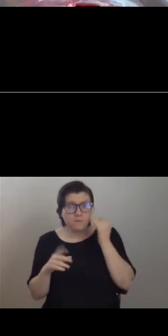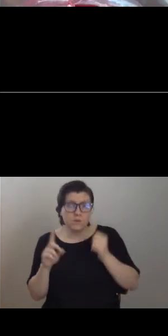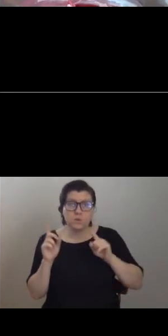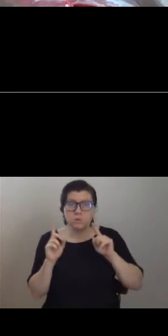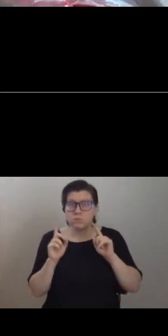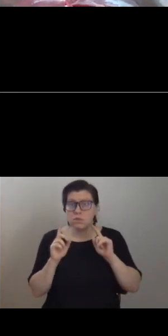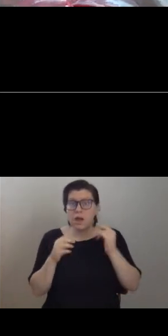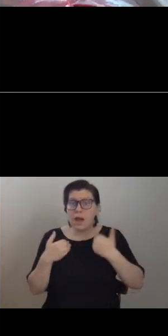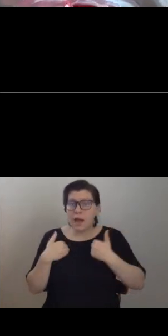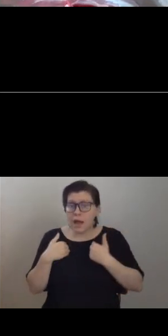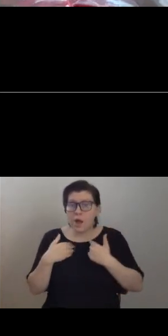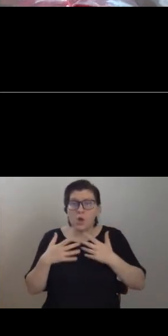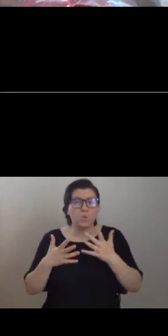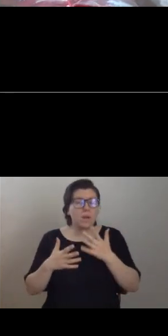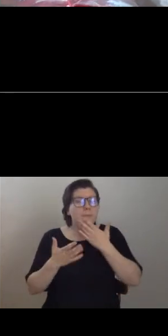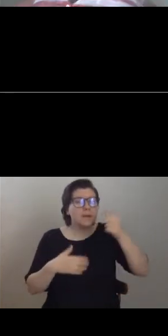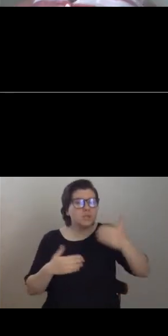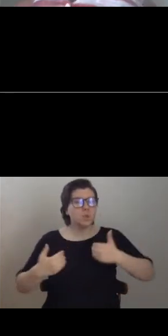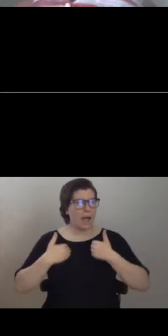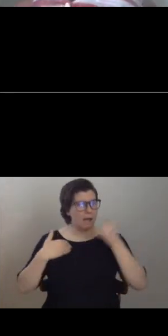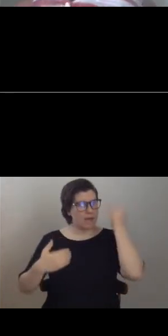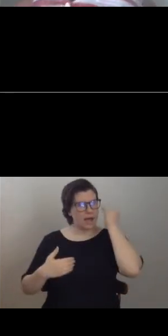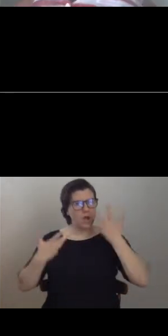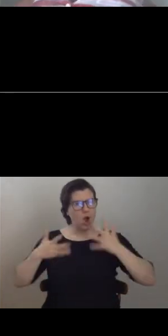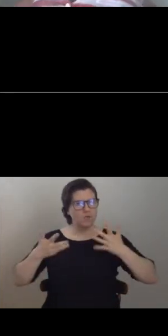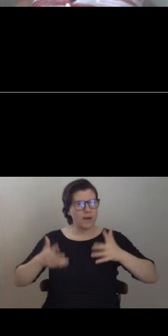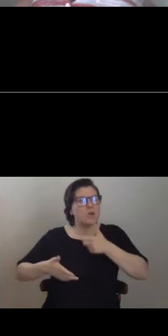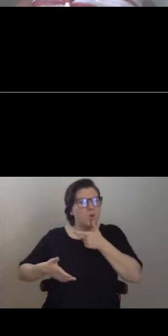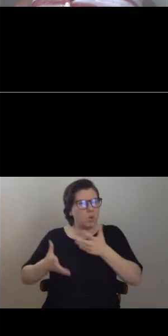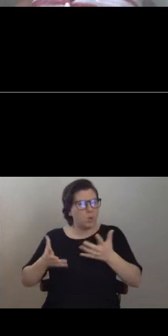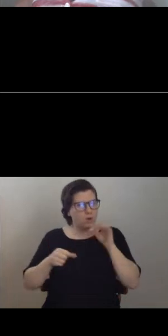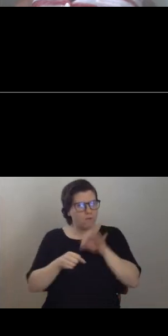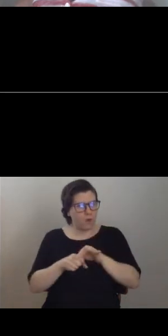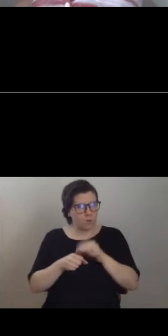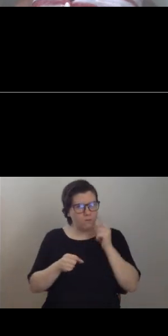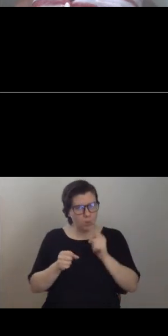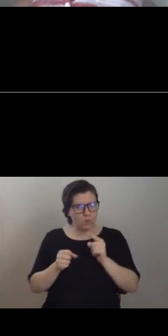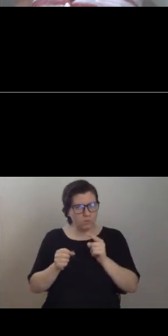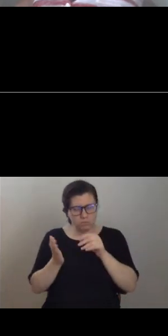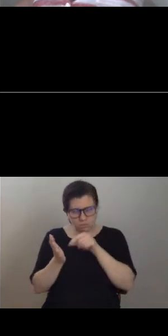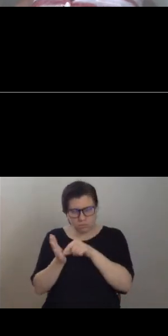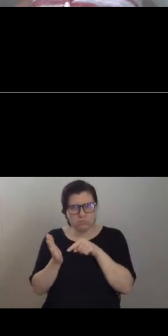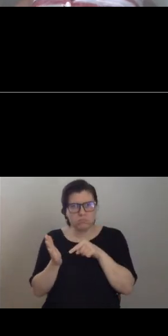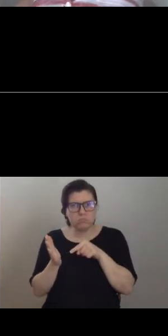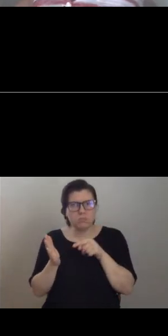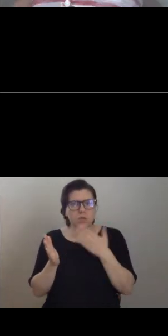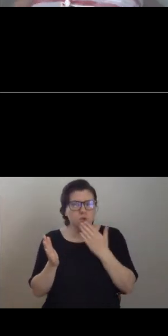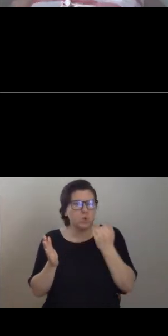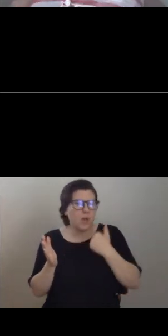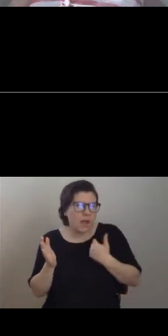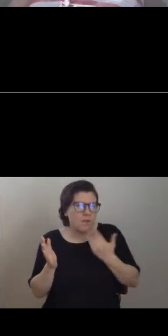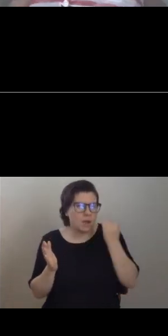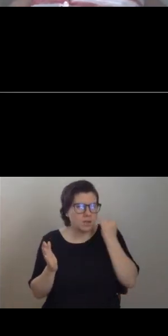to vote for. And they do send a sample ballot out. And